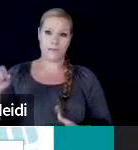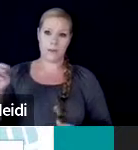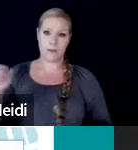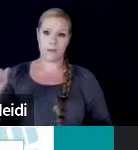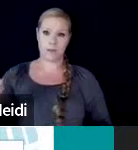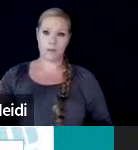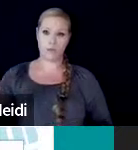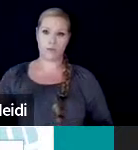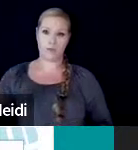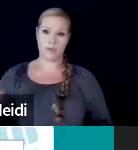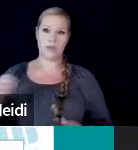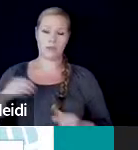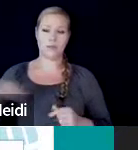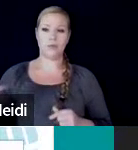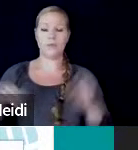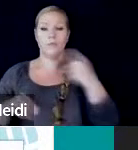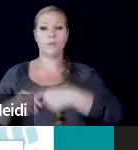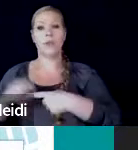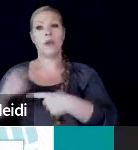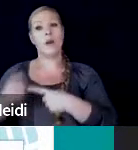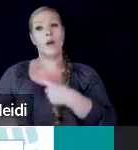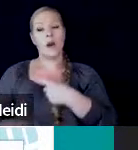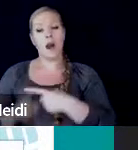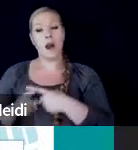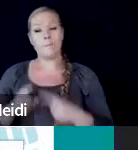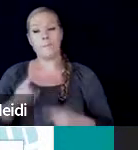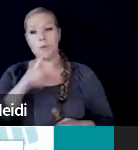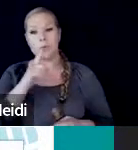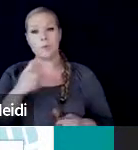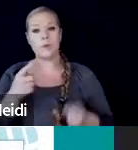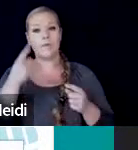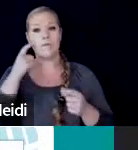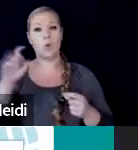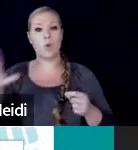From a local street perspective, there's a